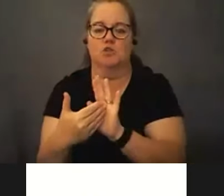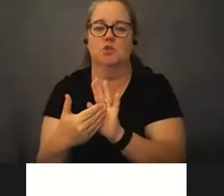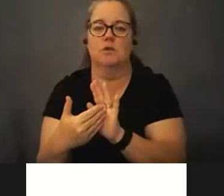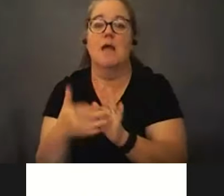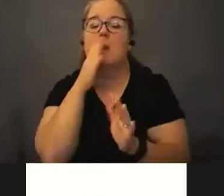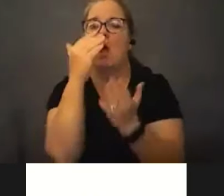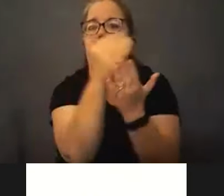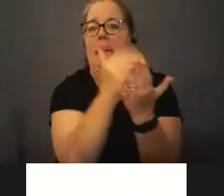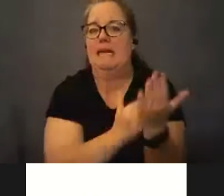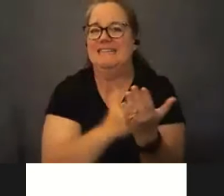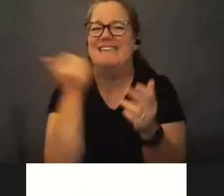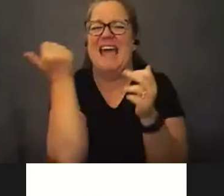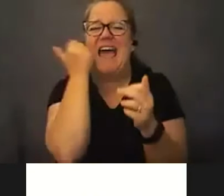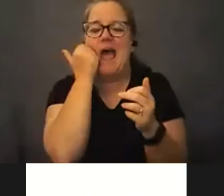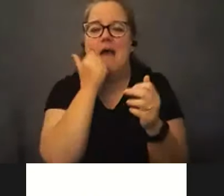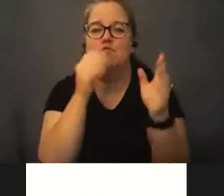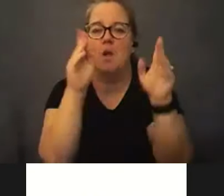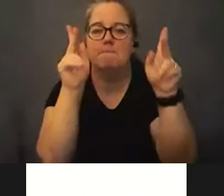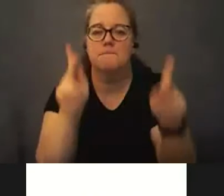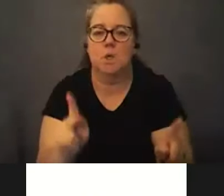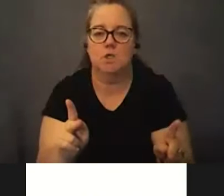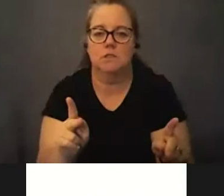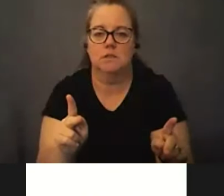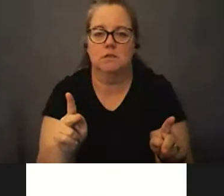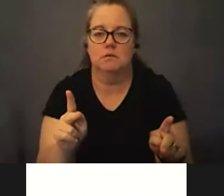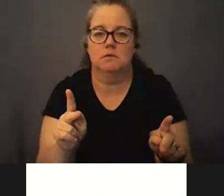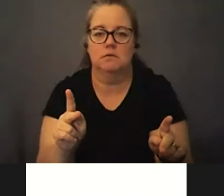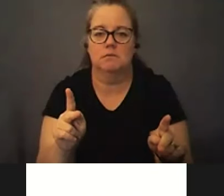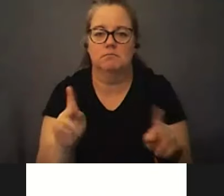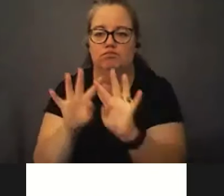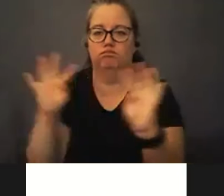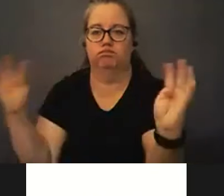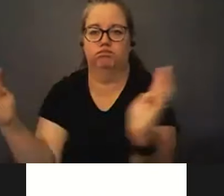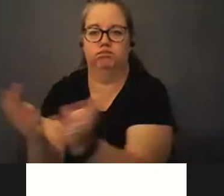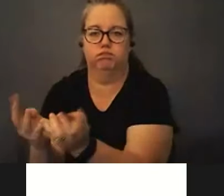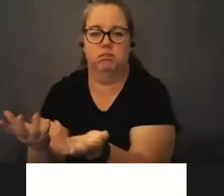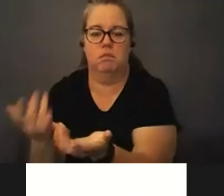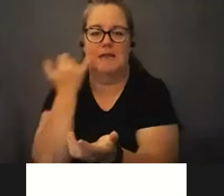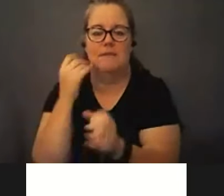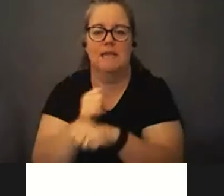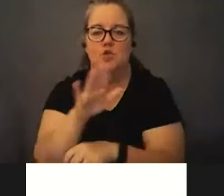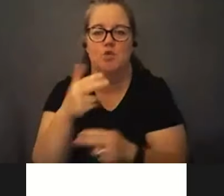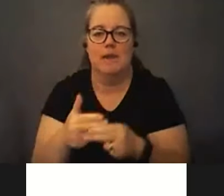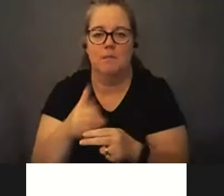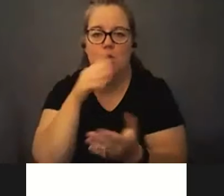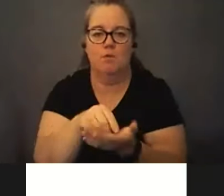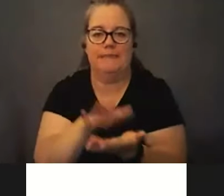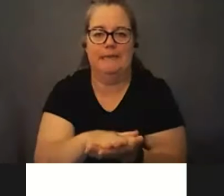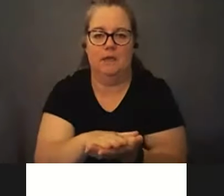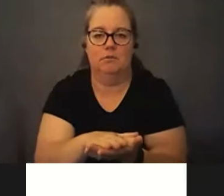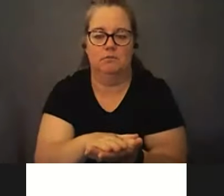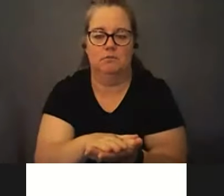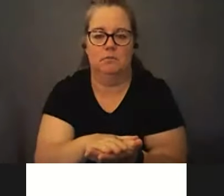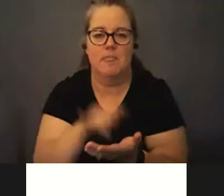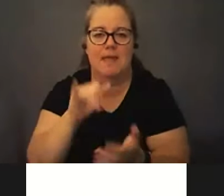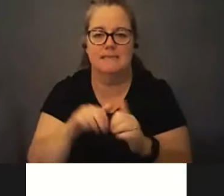list every person that was even standing there watching. If they can get your name, they're going to list it. That's the way